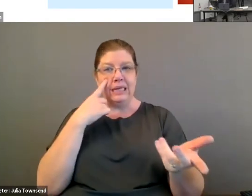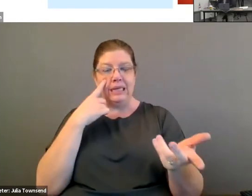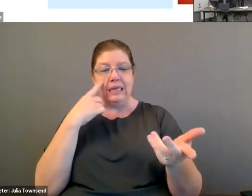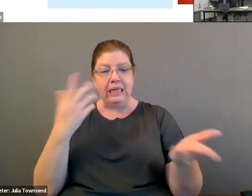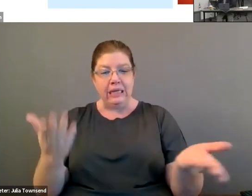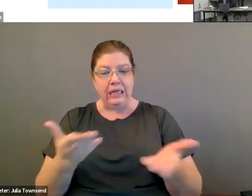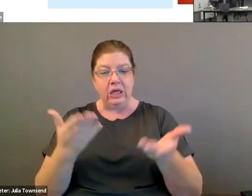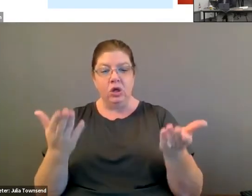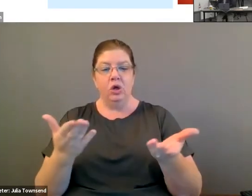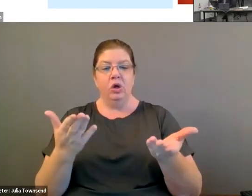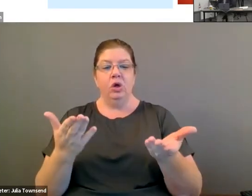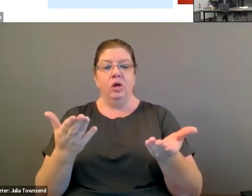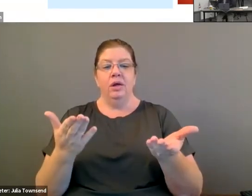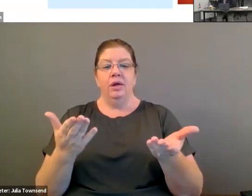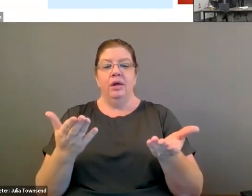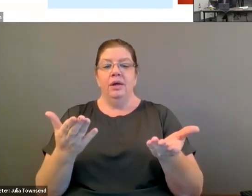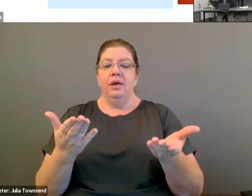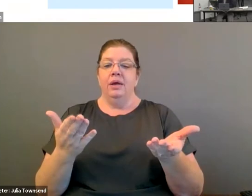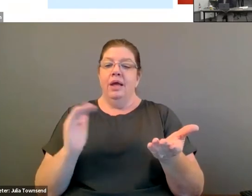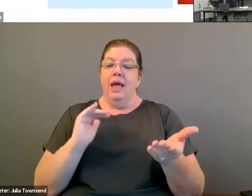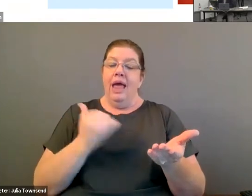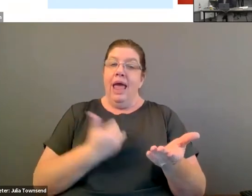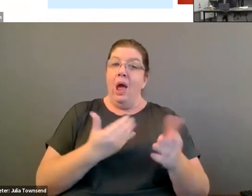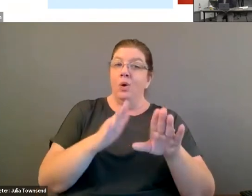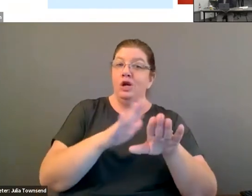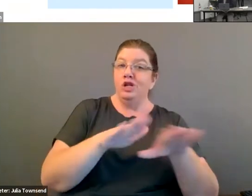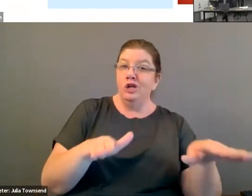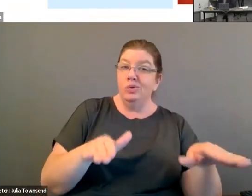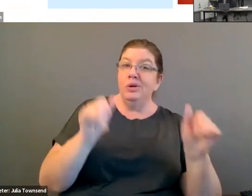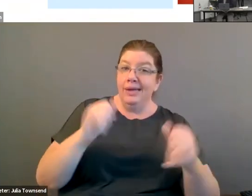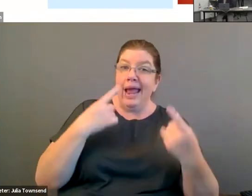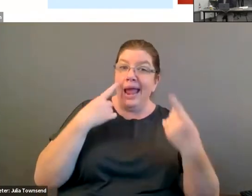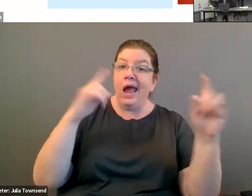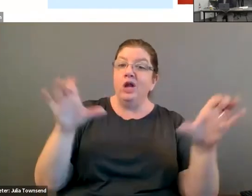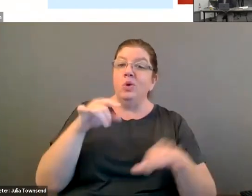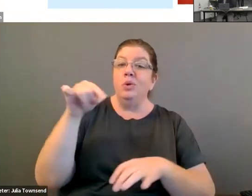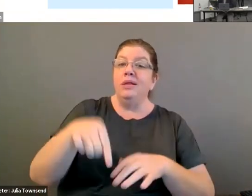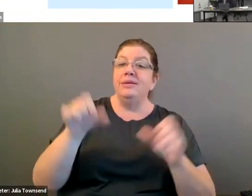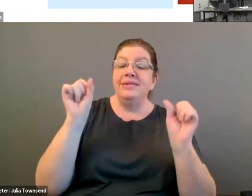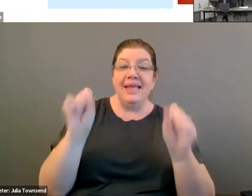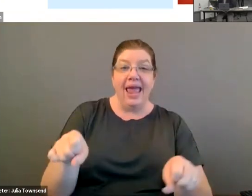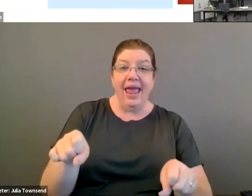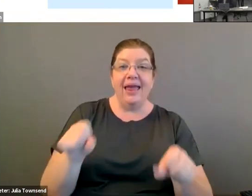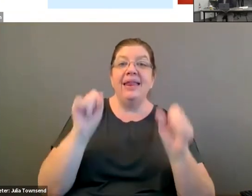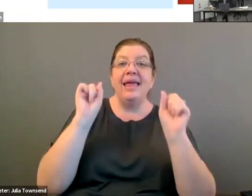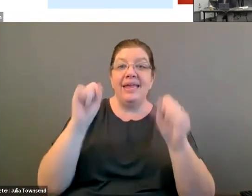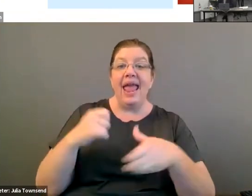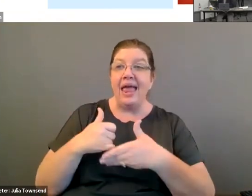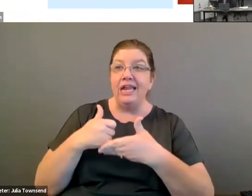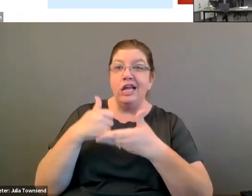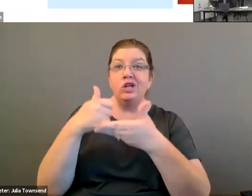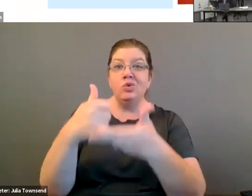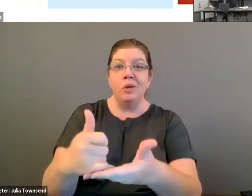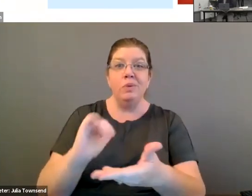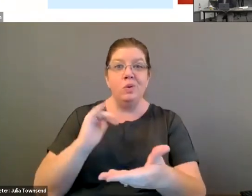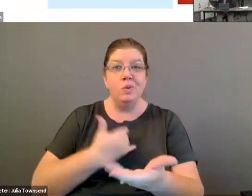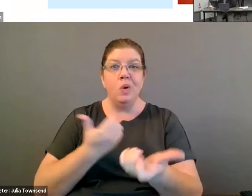is our children can do this. They can contribute to the